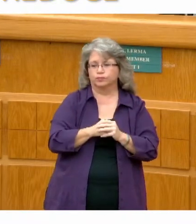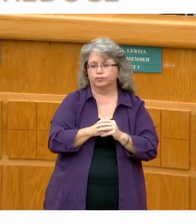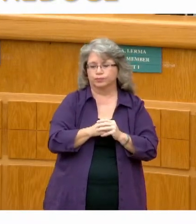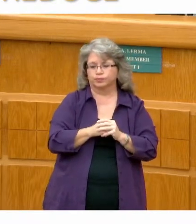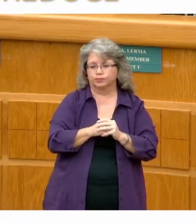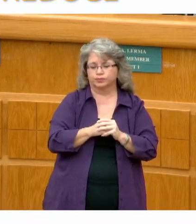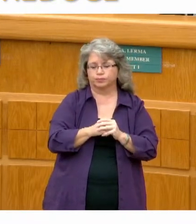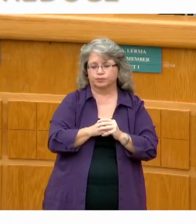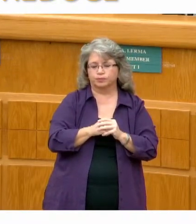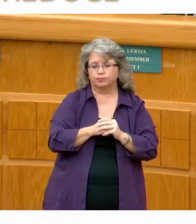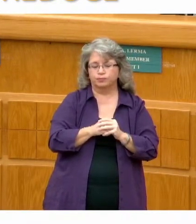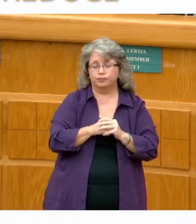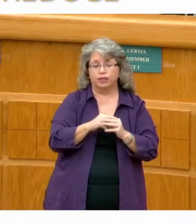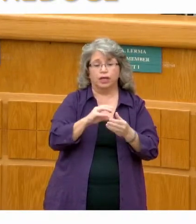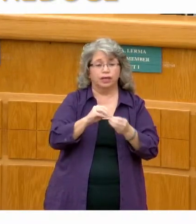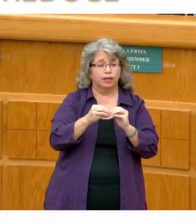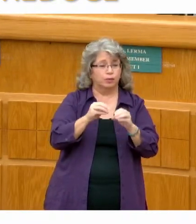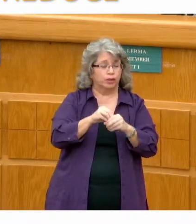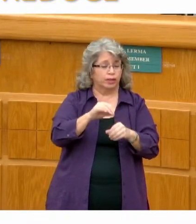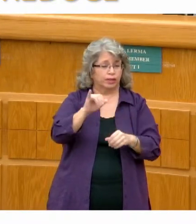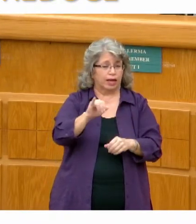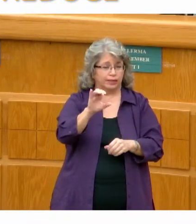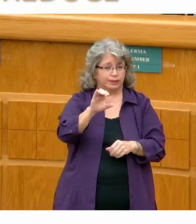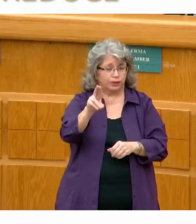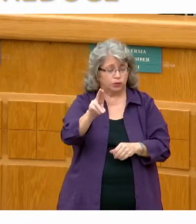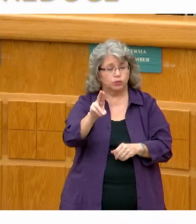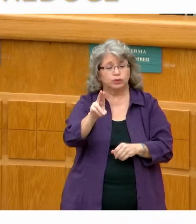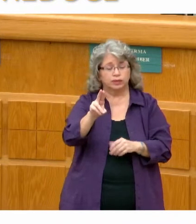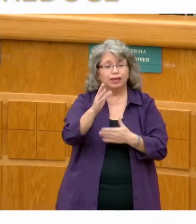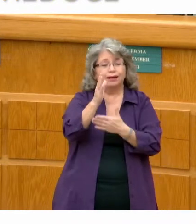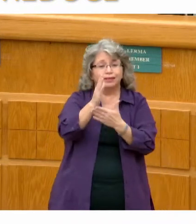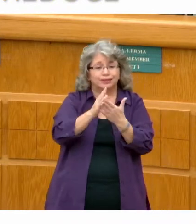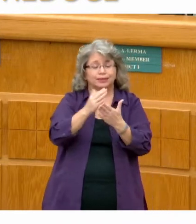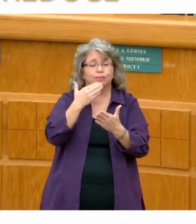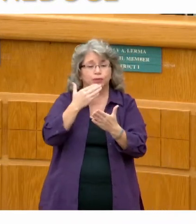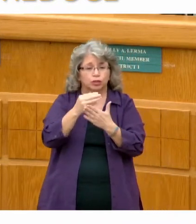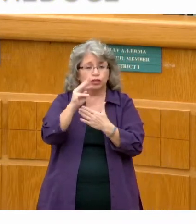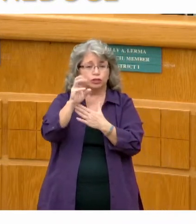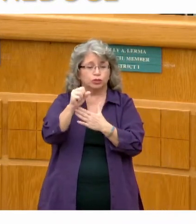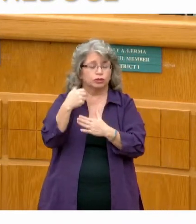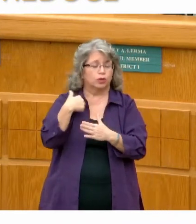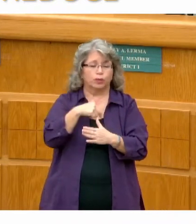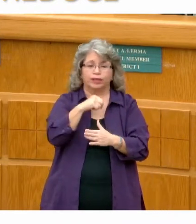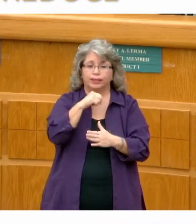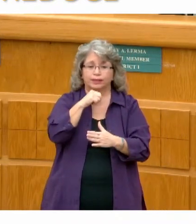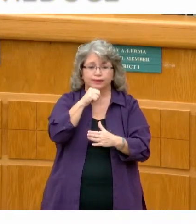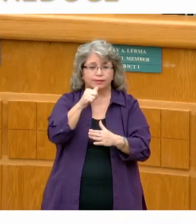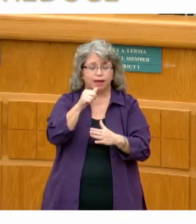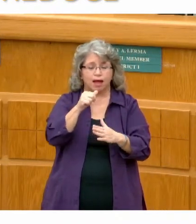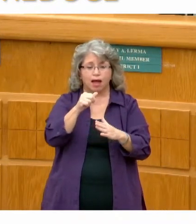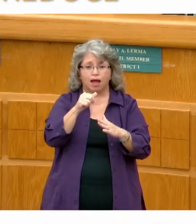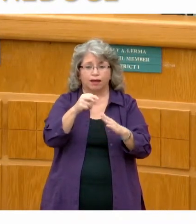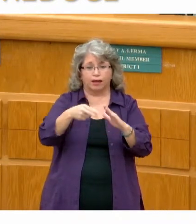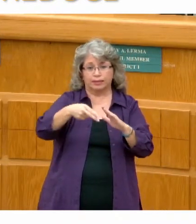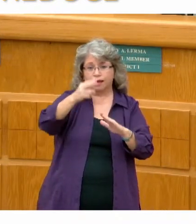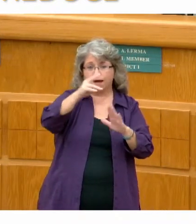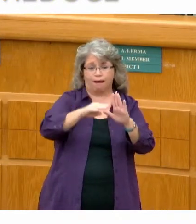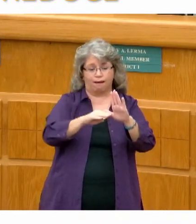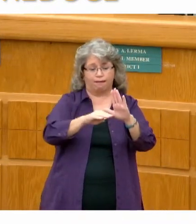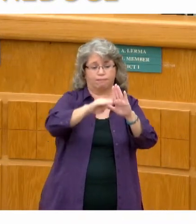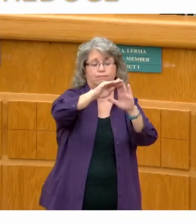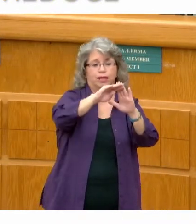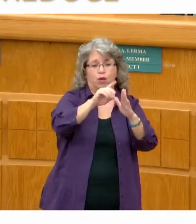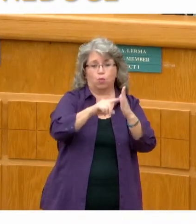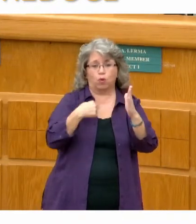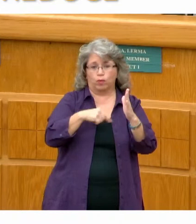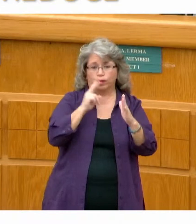And in terms of the ICU, there's good news that we didn't go up as high as what was projected, even in the optimistic scenario.